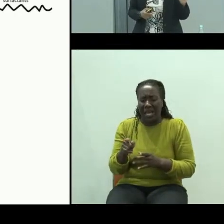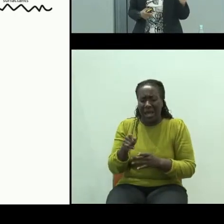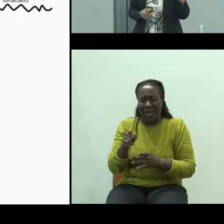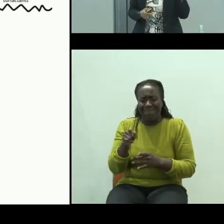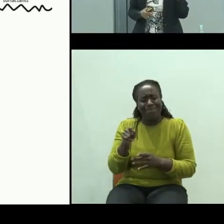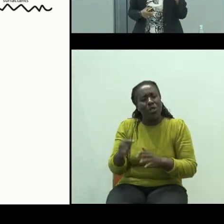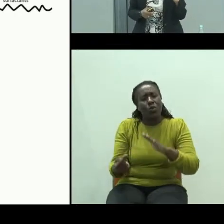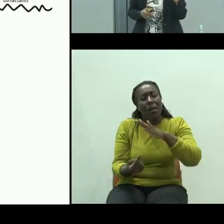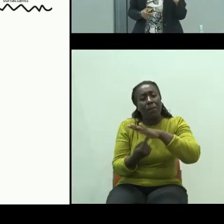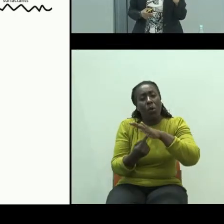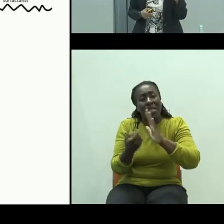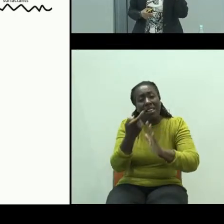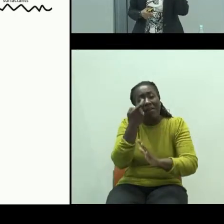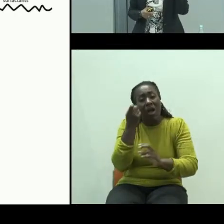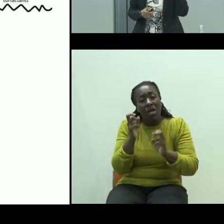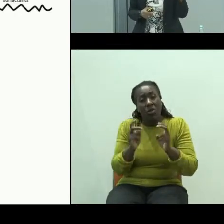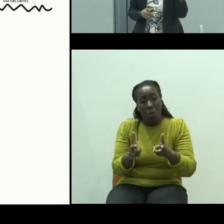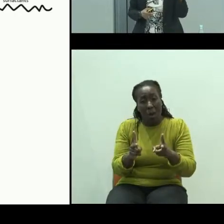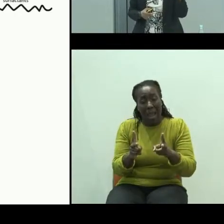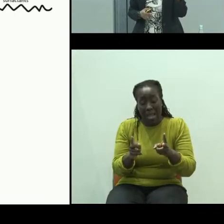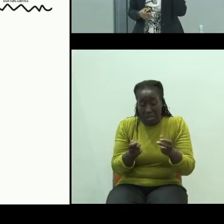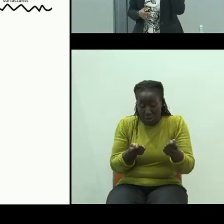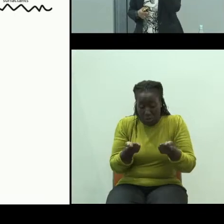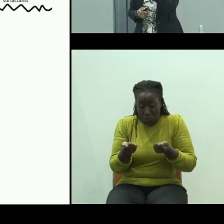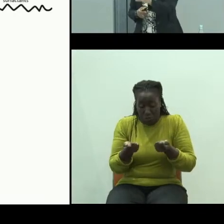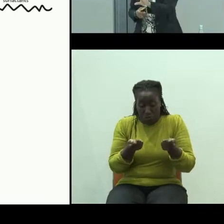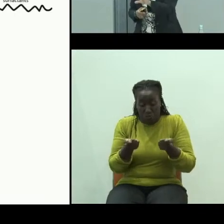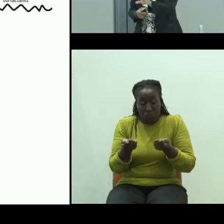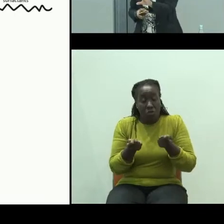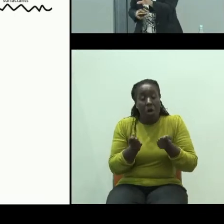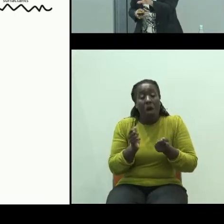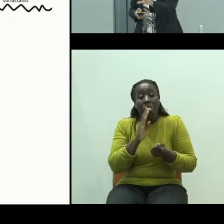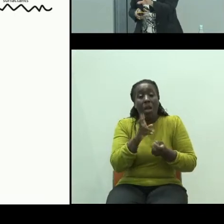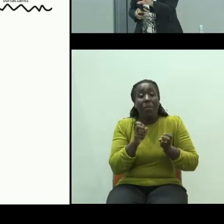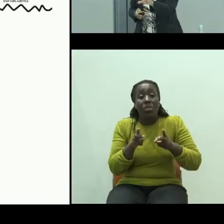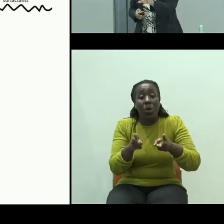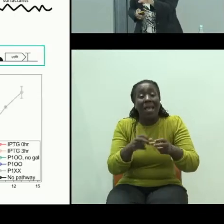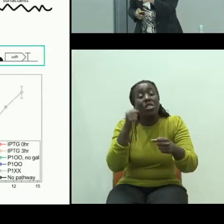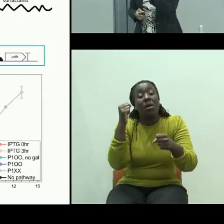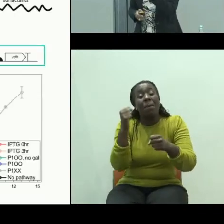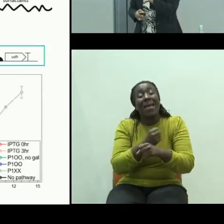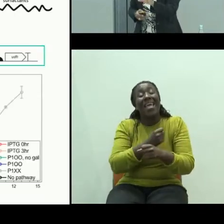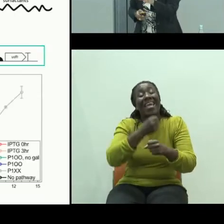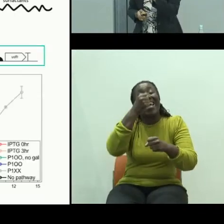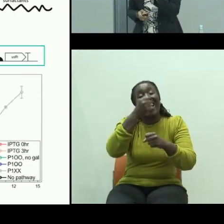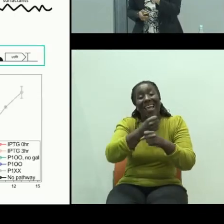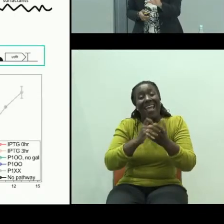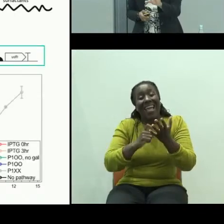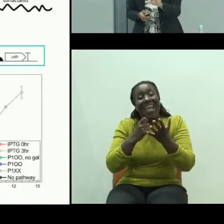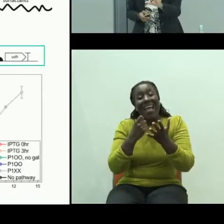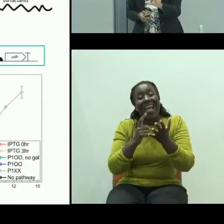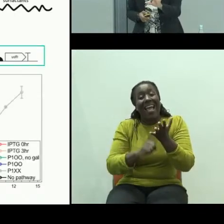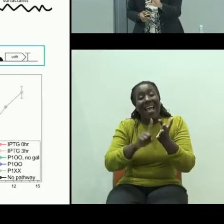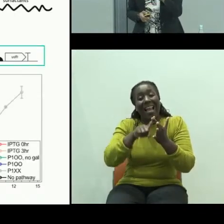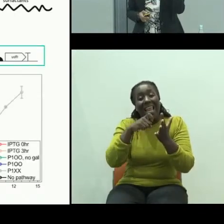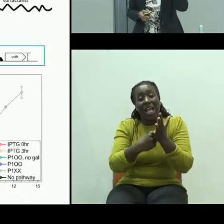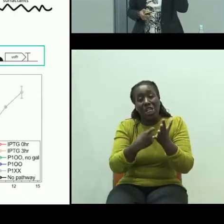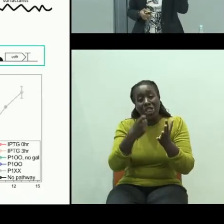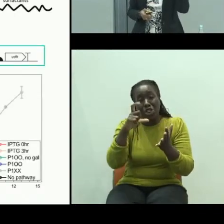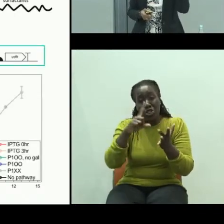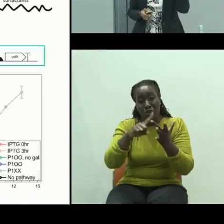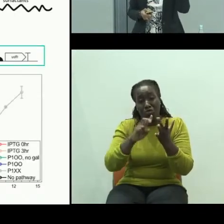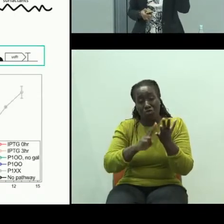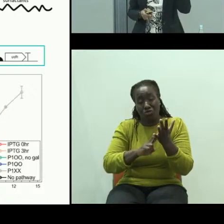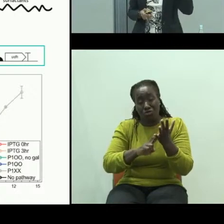important that we find a way to control the pathway to make glycerate. And that's shown in this particular slide. So this